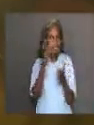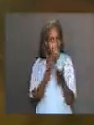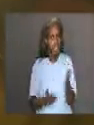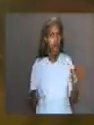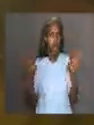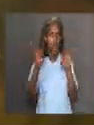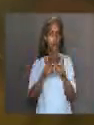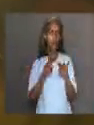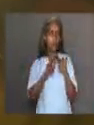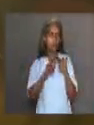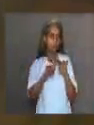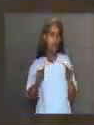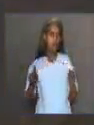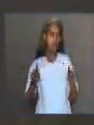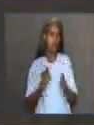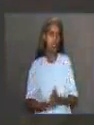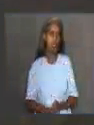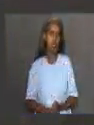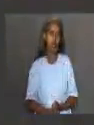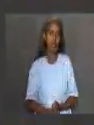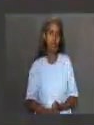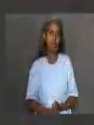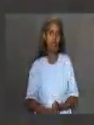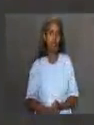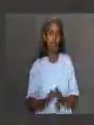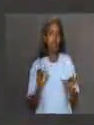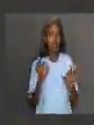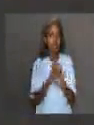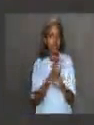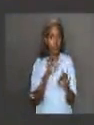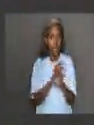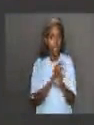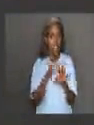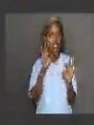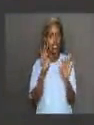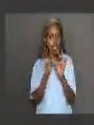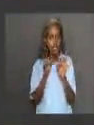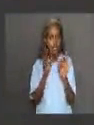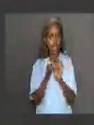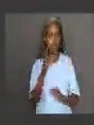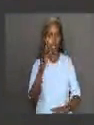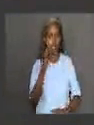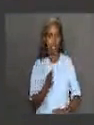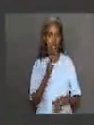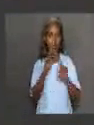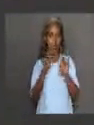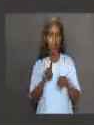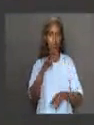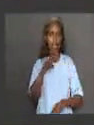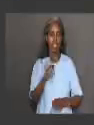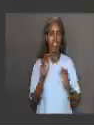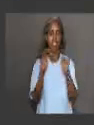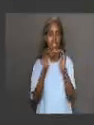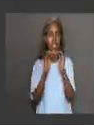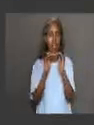important differences. A function defined by f of x